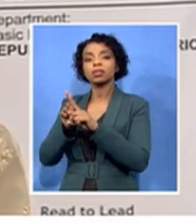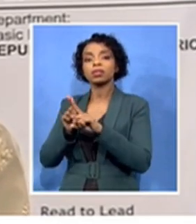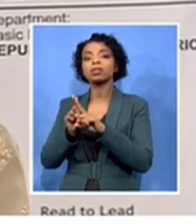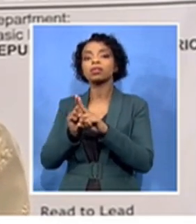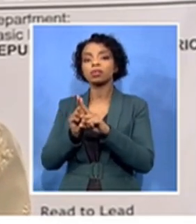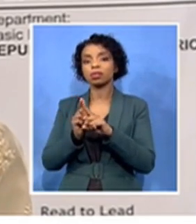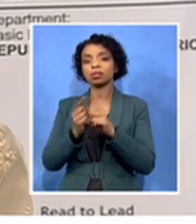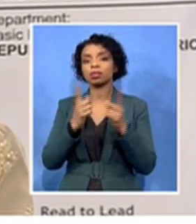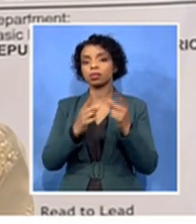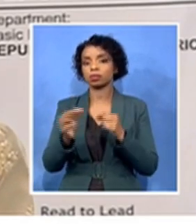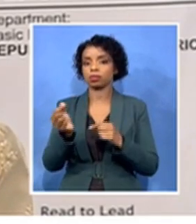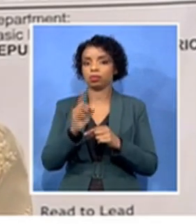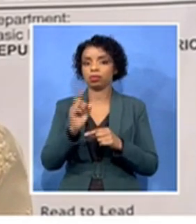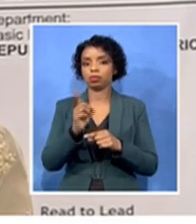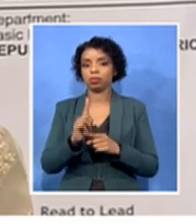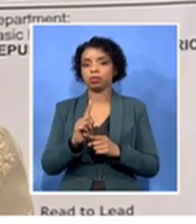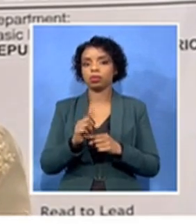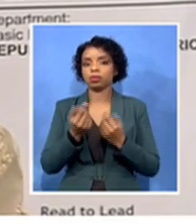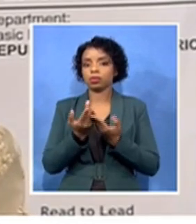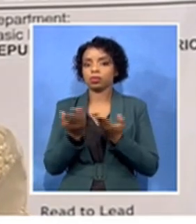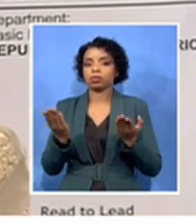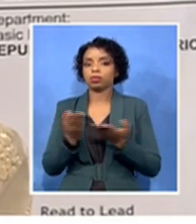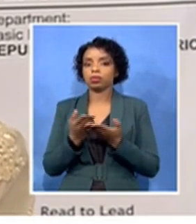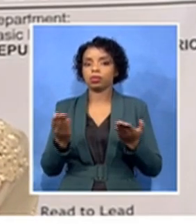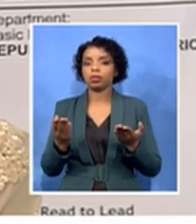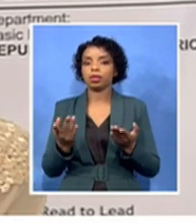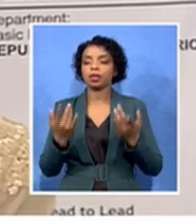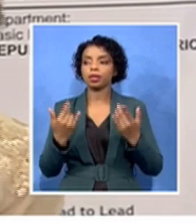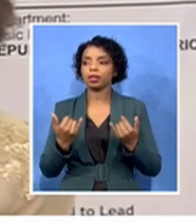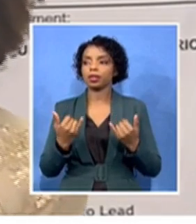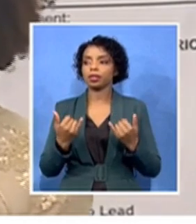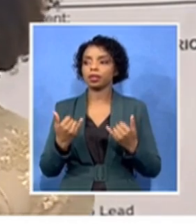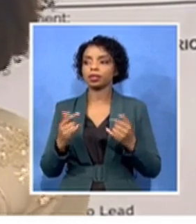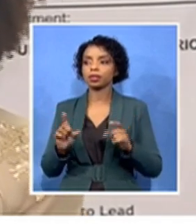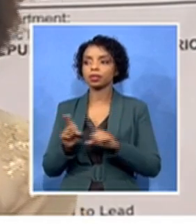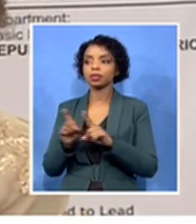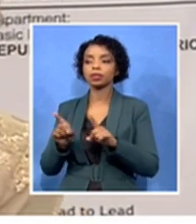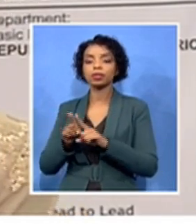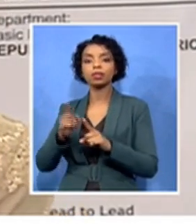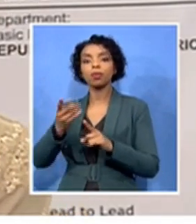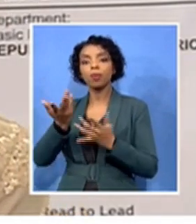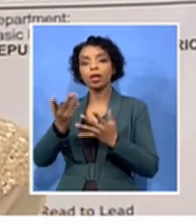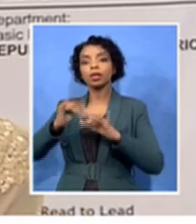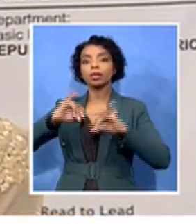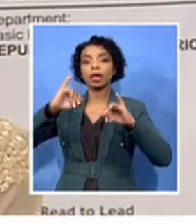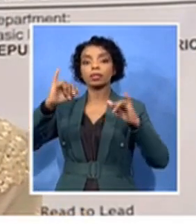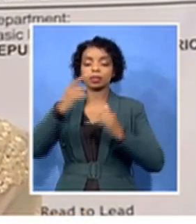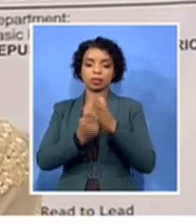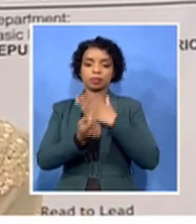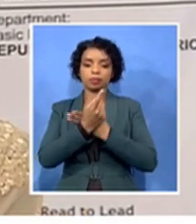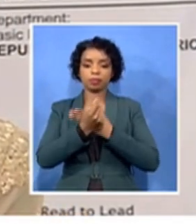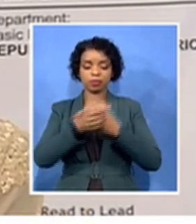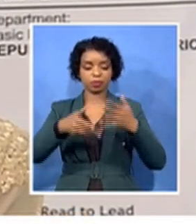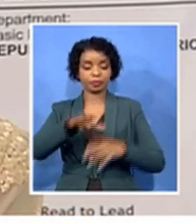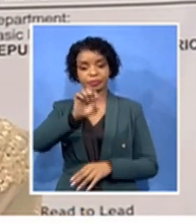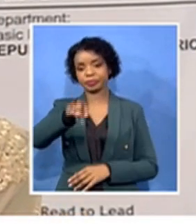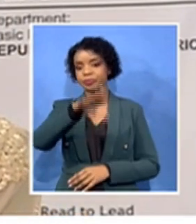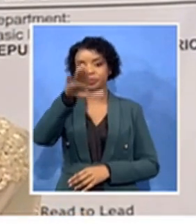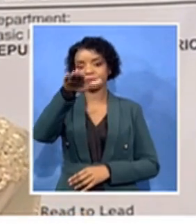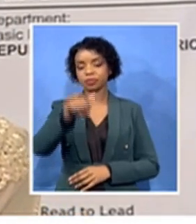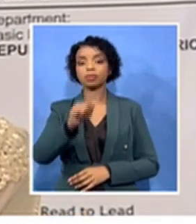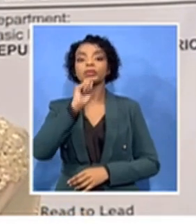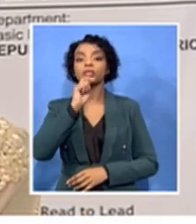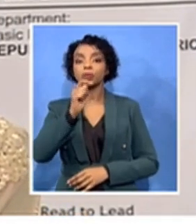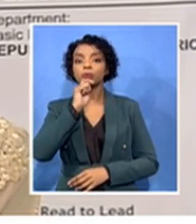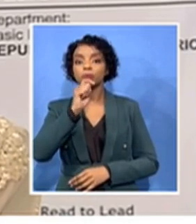the notion of the so-called education crisis in South Africa. Indeed, there are challenges in the country, we can't deny that, but we also